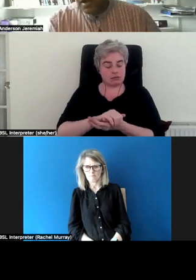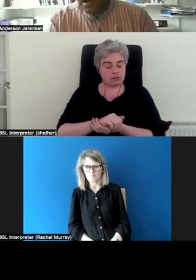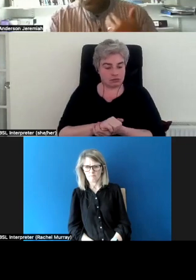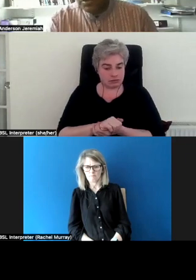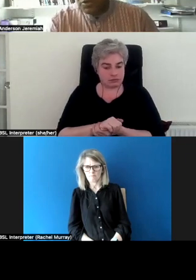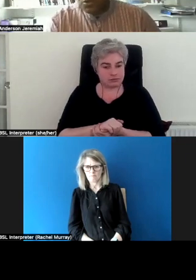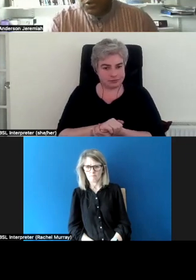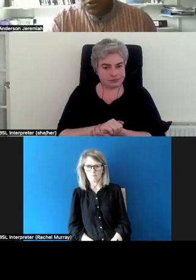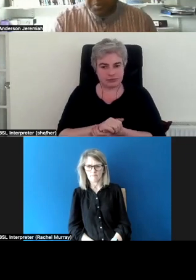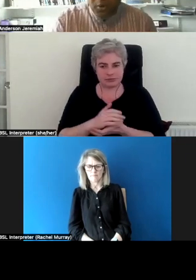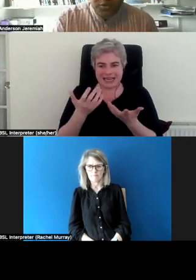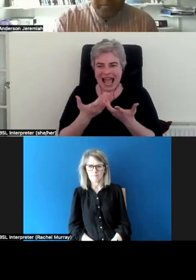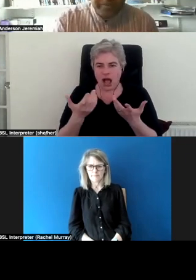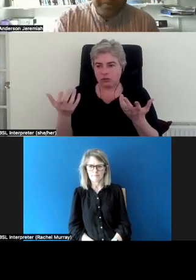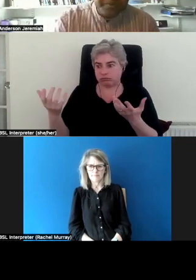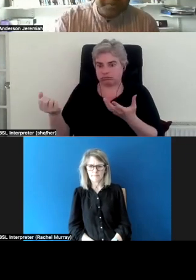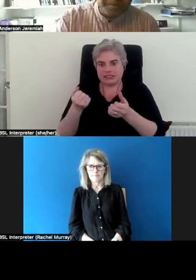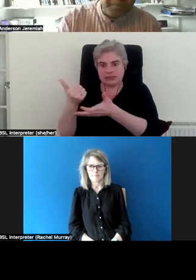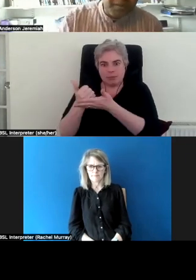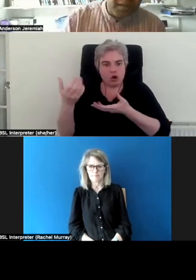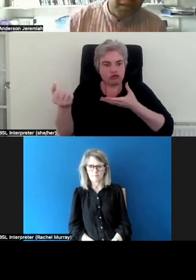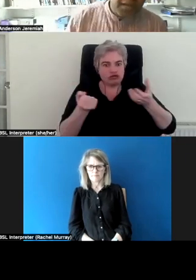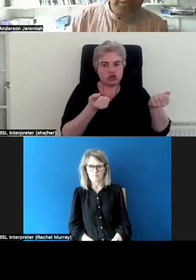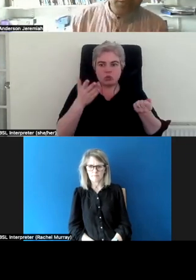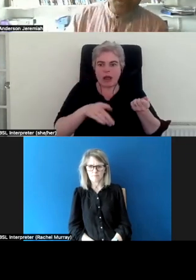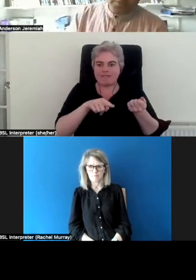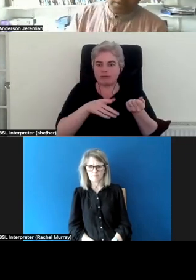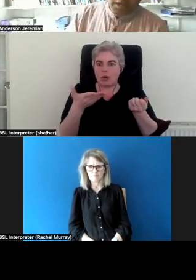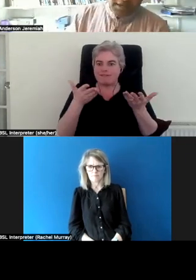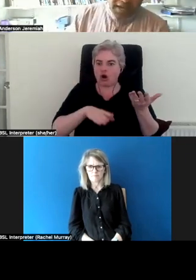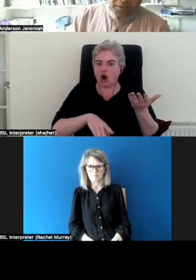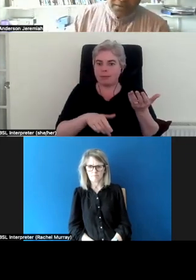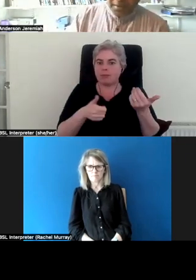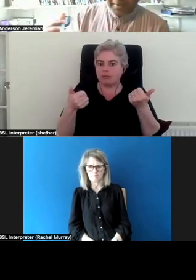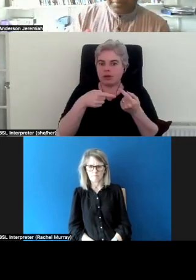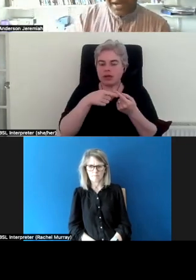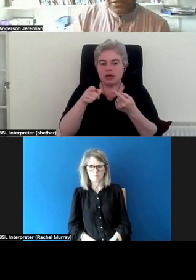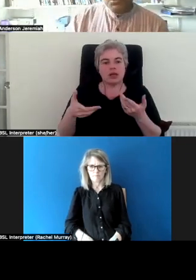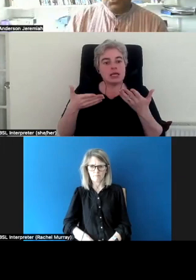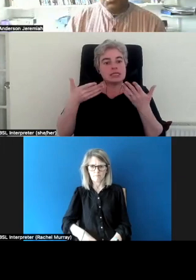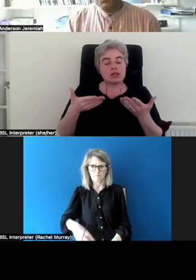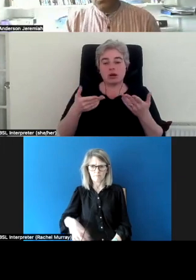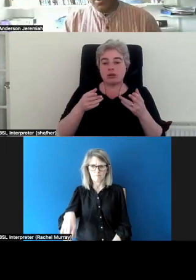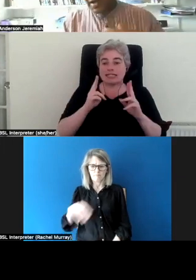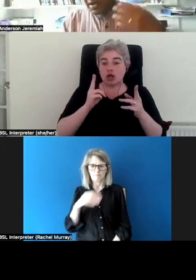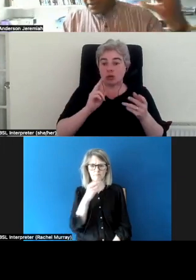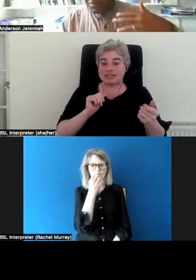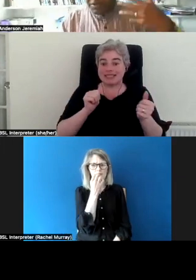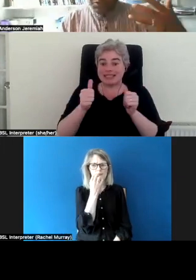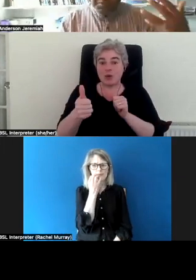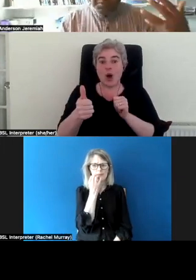and how it drew its support. So now coming back to